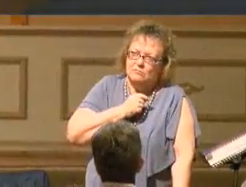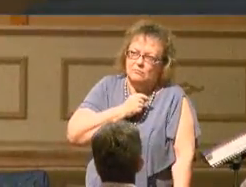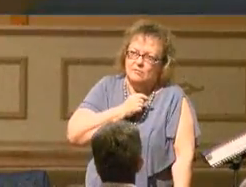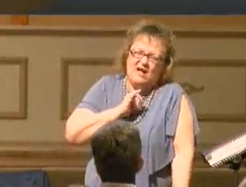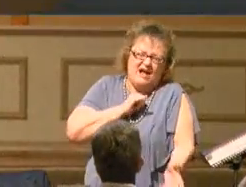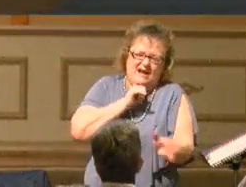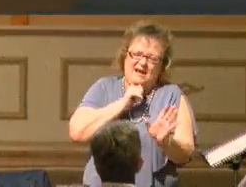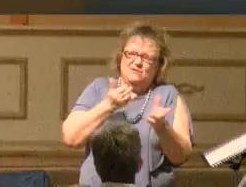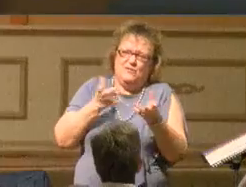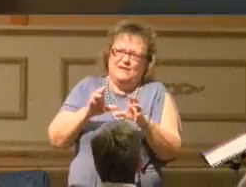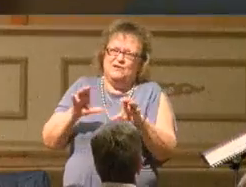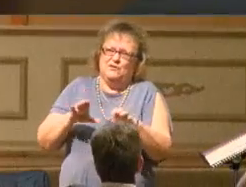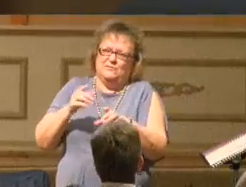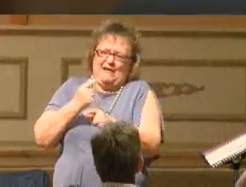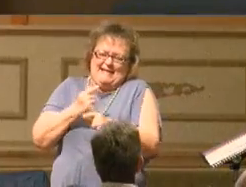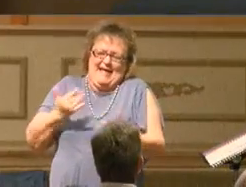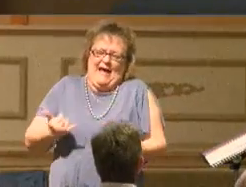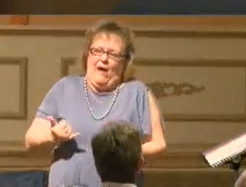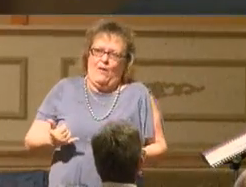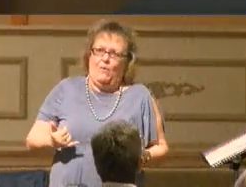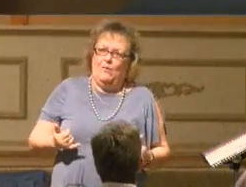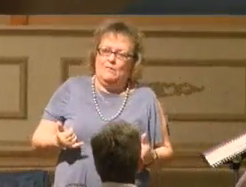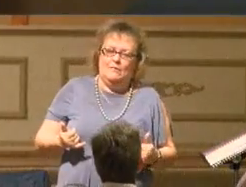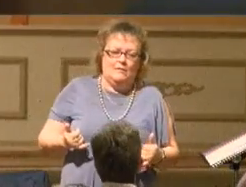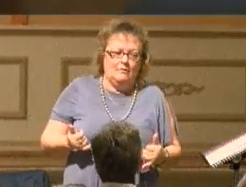I'm just not going to do it right now.